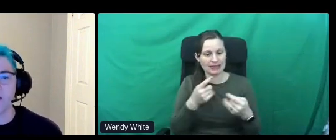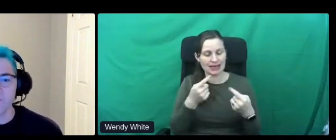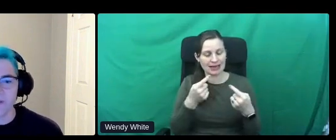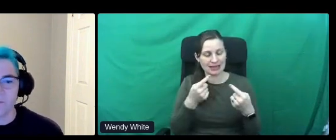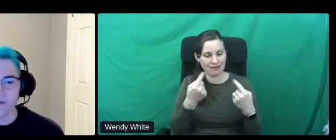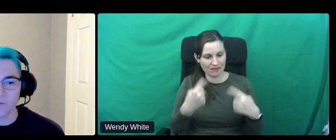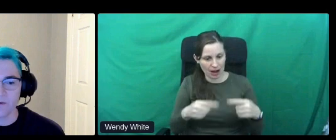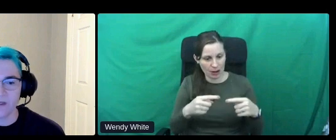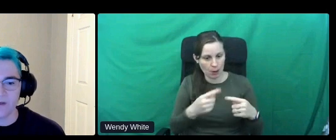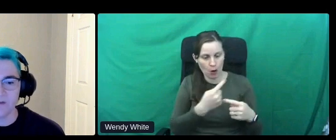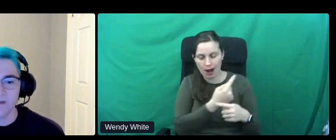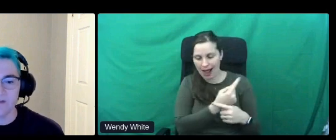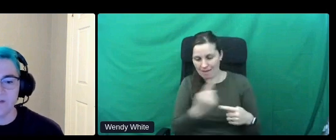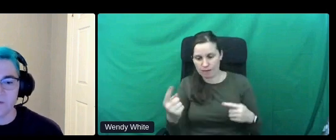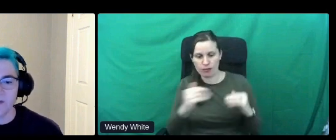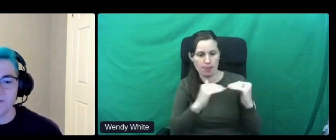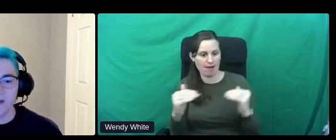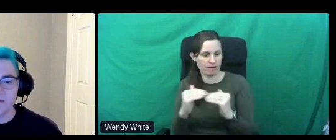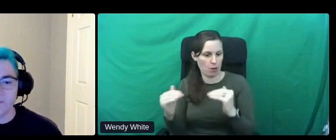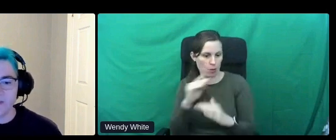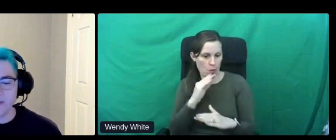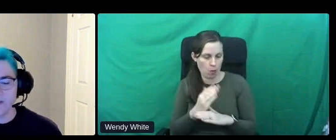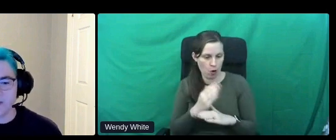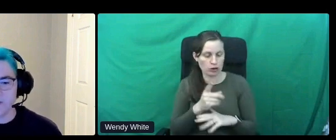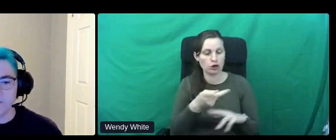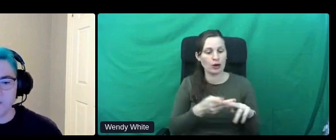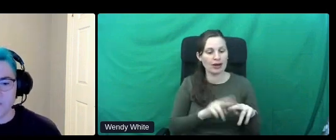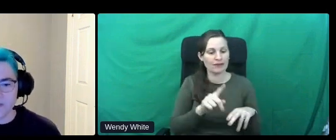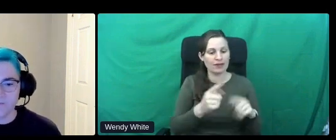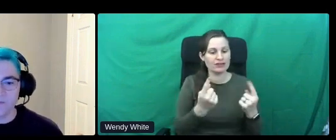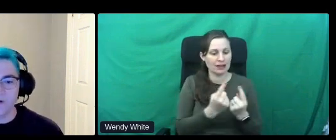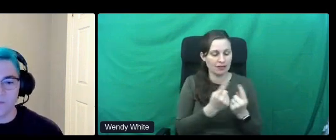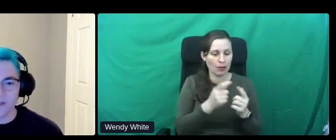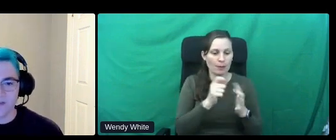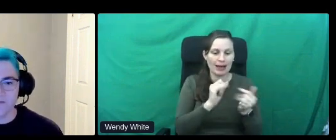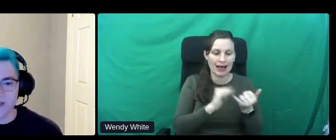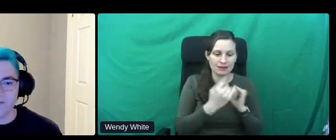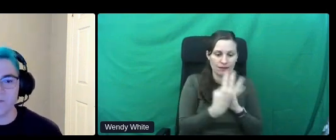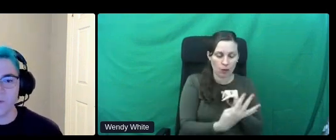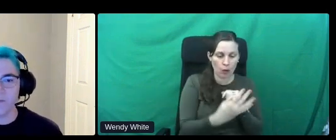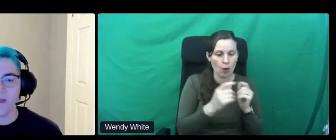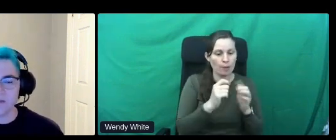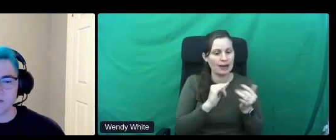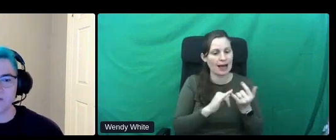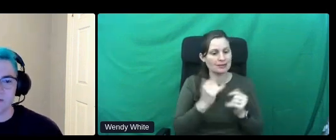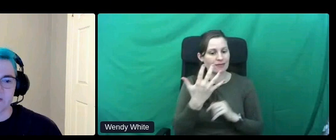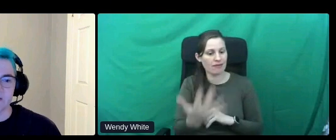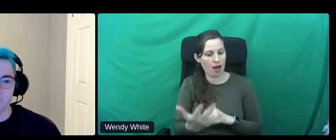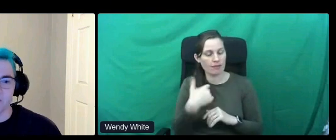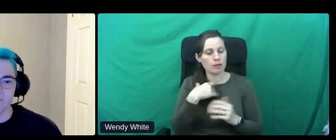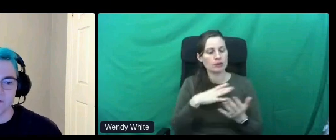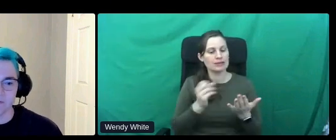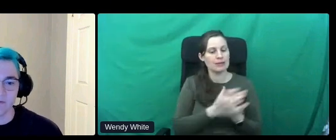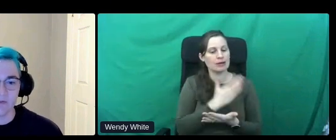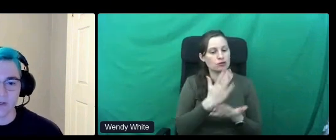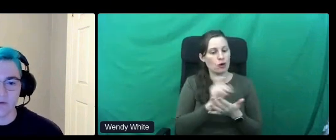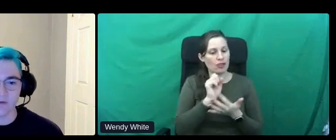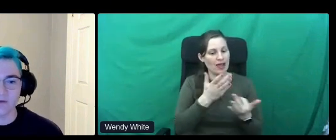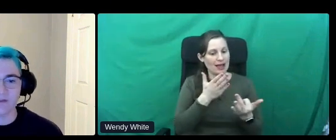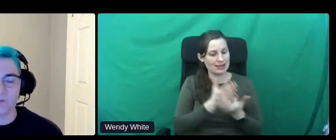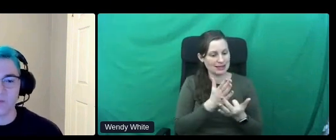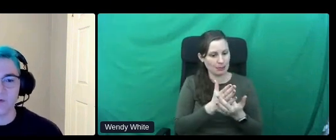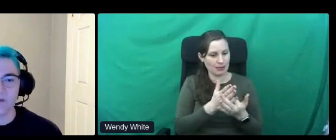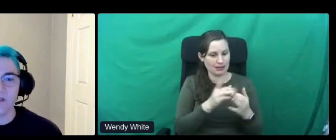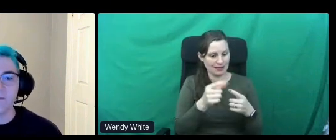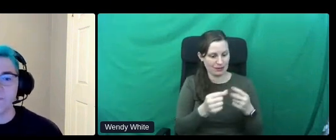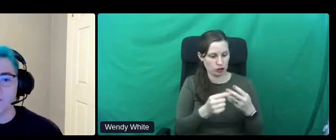platform that we are working on. So if you have something that is on PS4 or PS5, we want to make sure that those accessibility features are shared